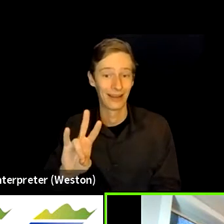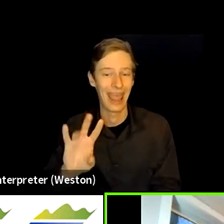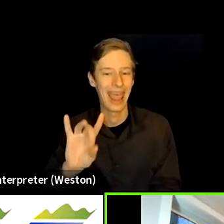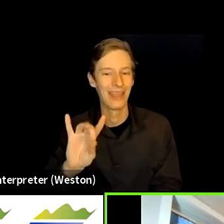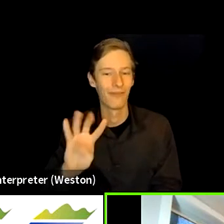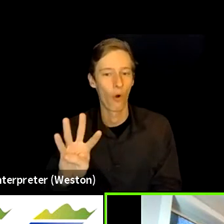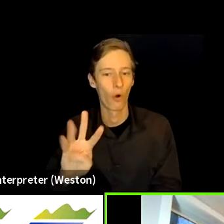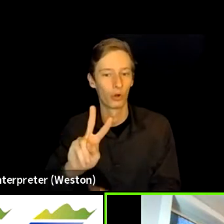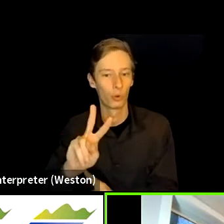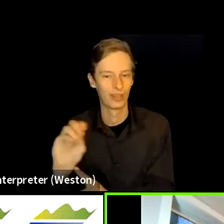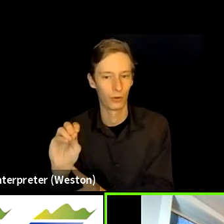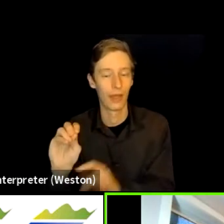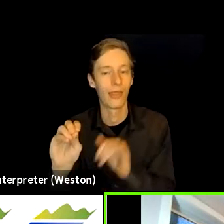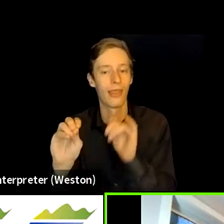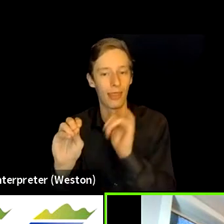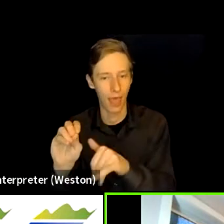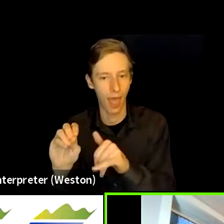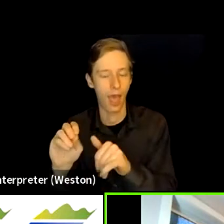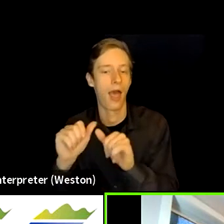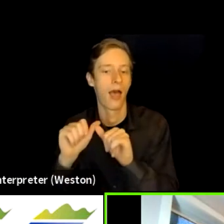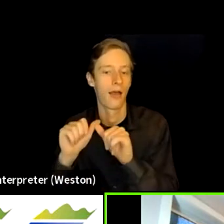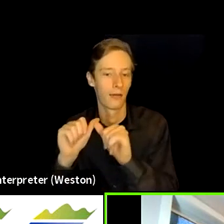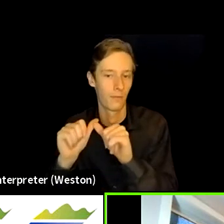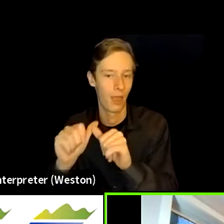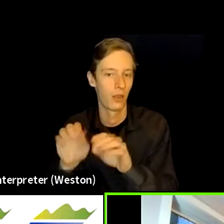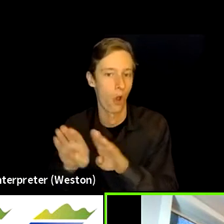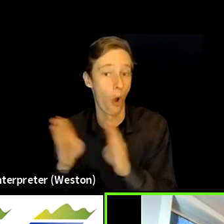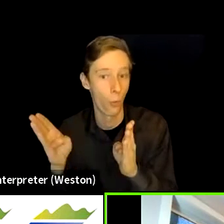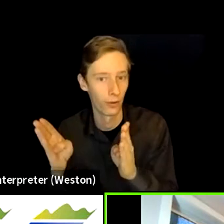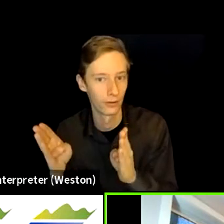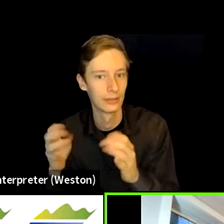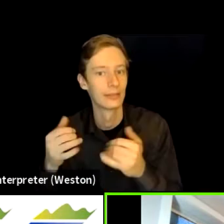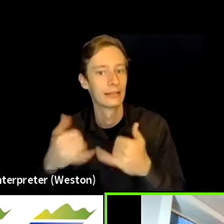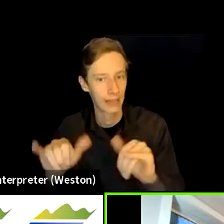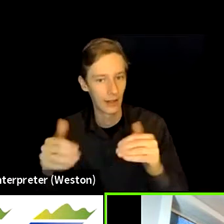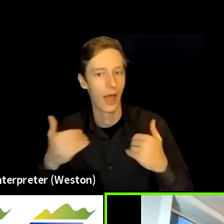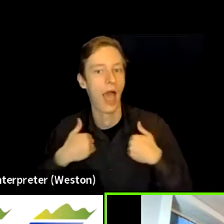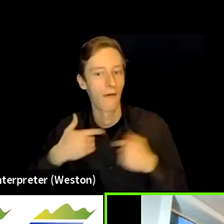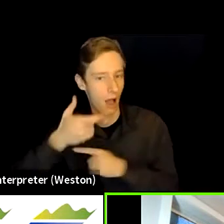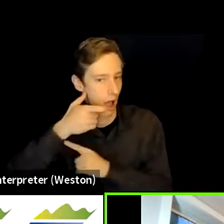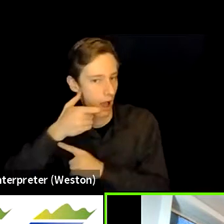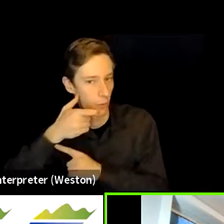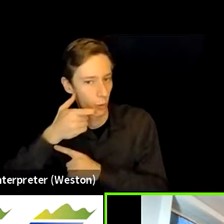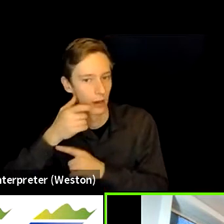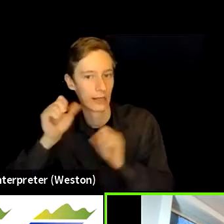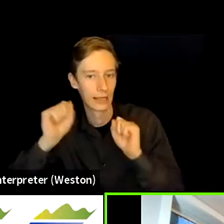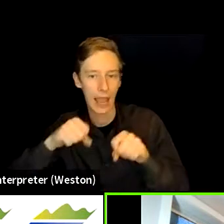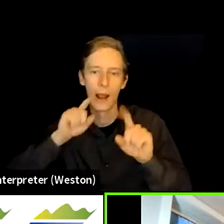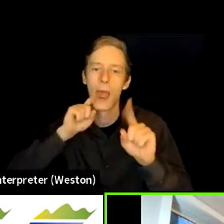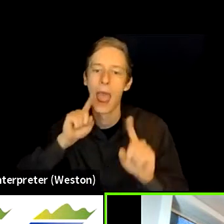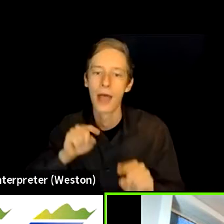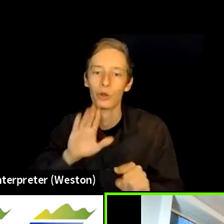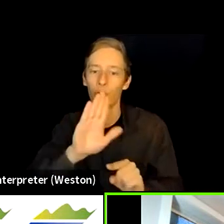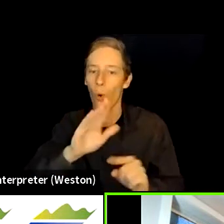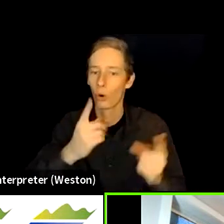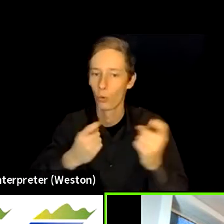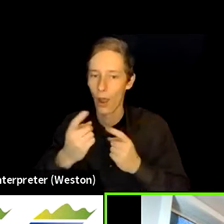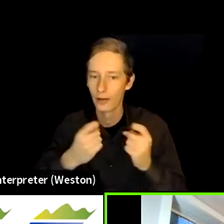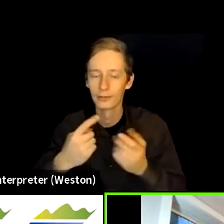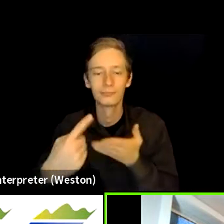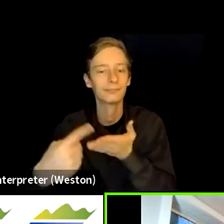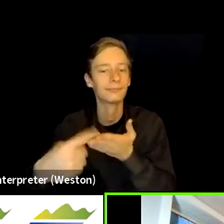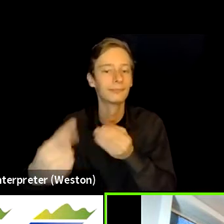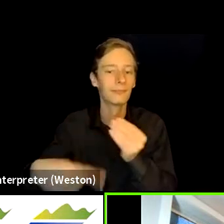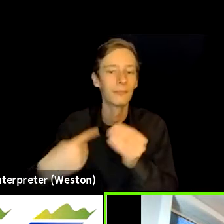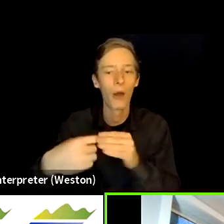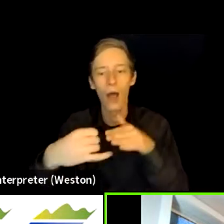540-267-8240. That does remain operative, and we still have people answering questions, talking about isolation and quarantine, talking to people